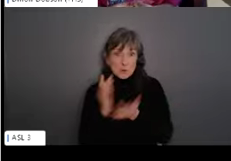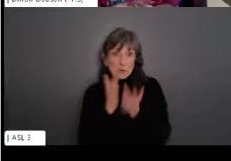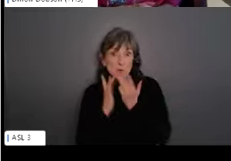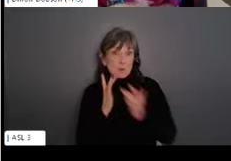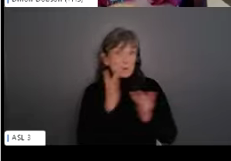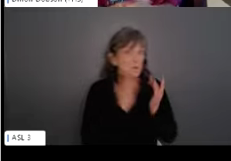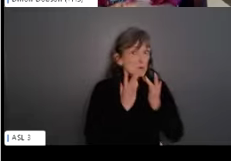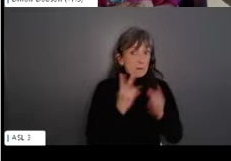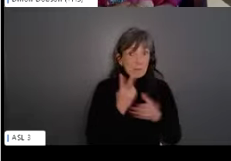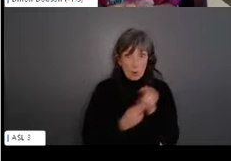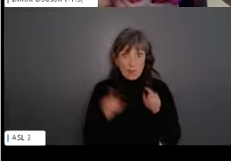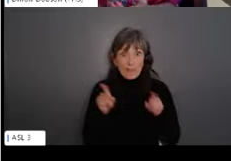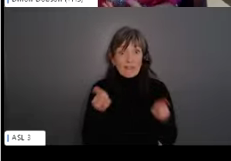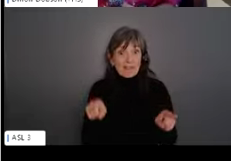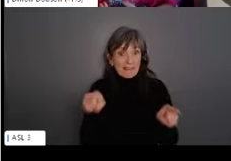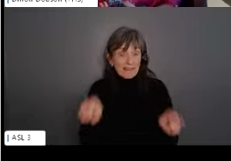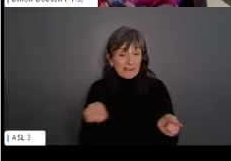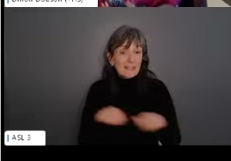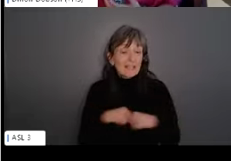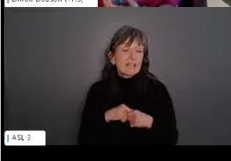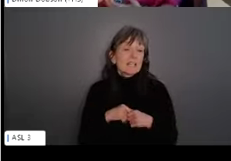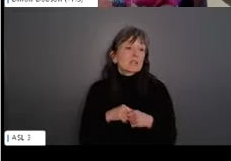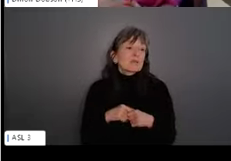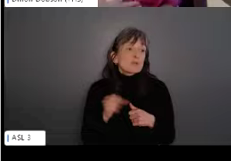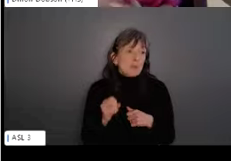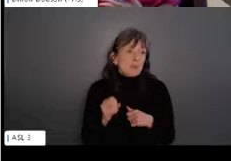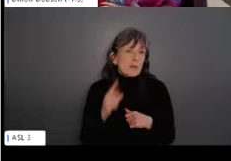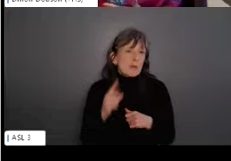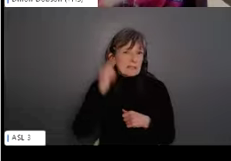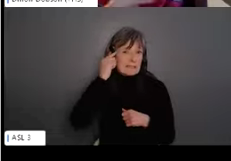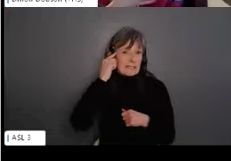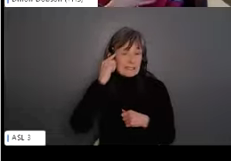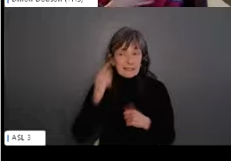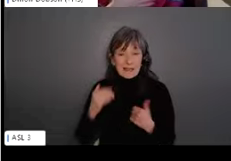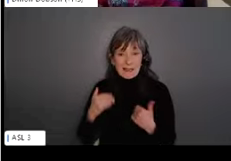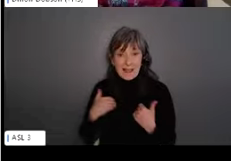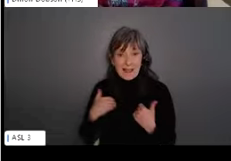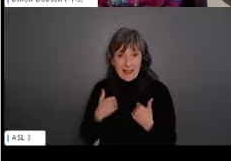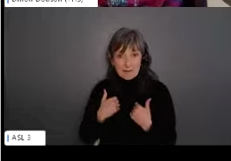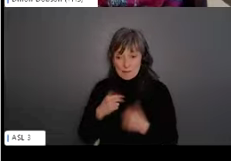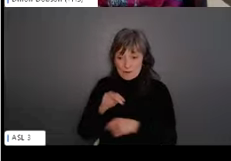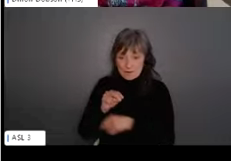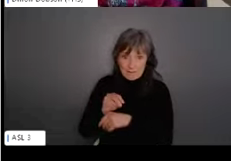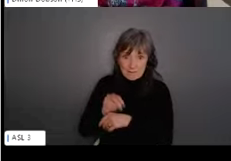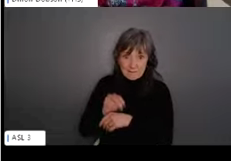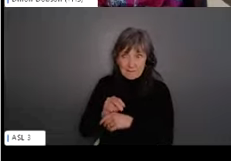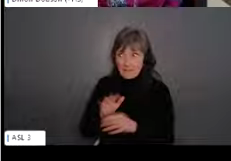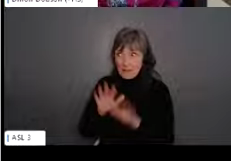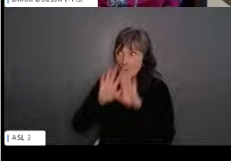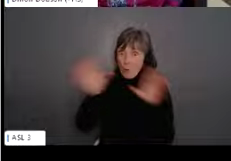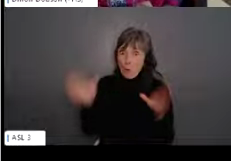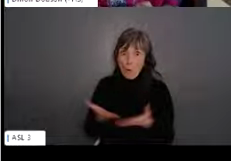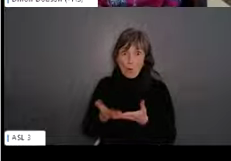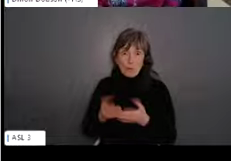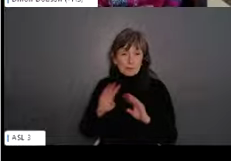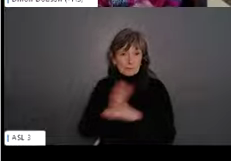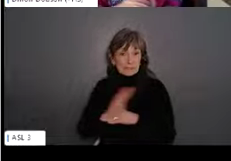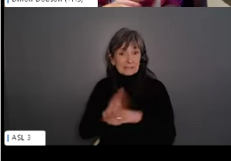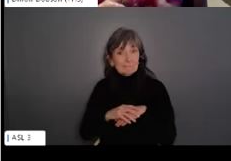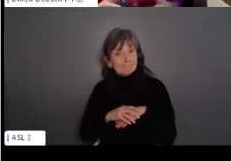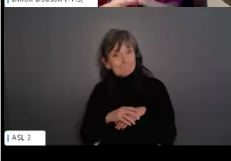that there might be other systemic issues in the animal care industry that are interrupting. I would encourage you highly to connect